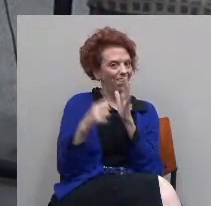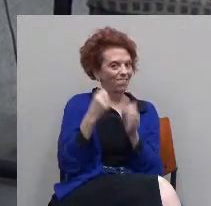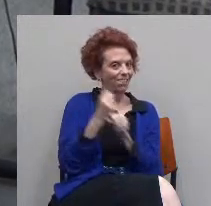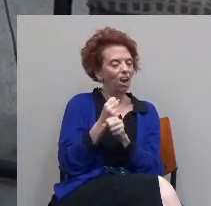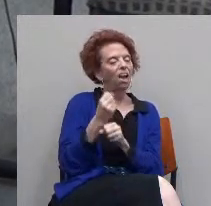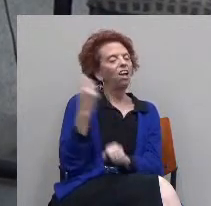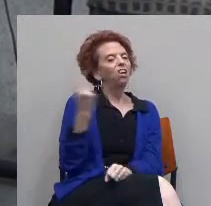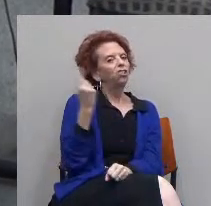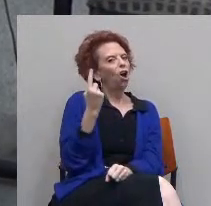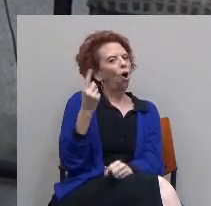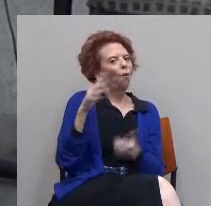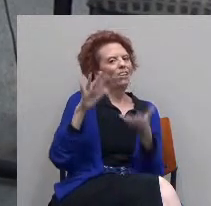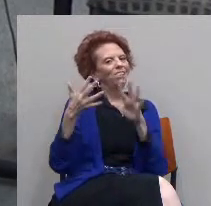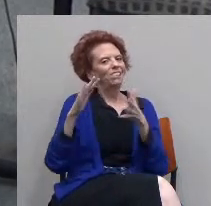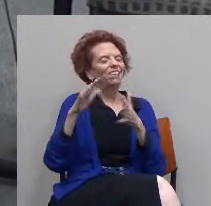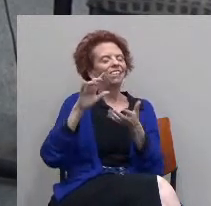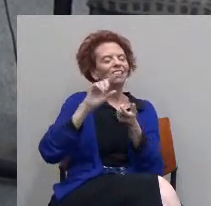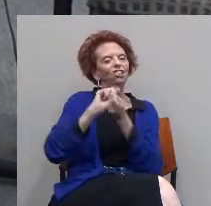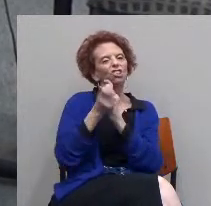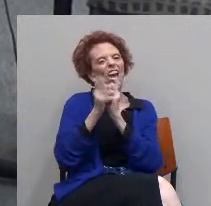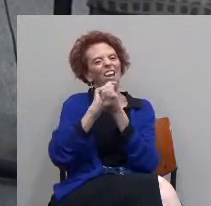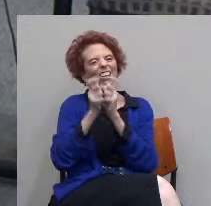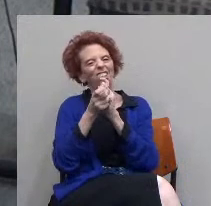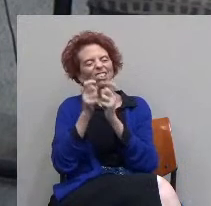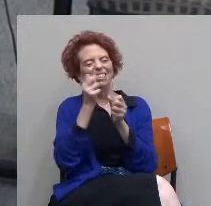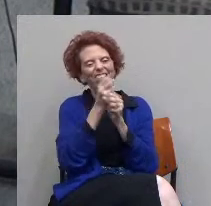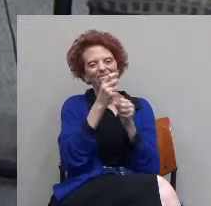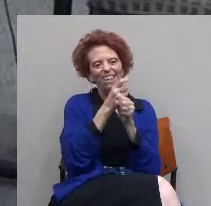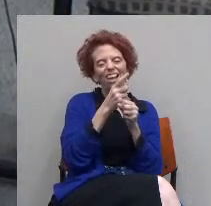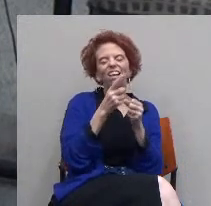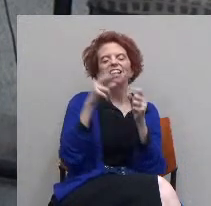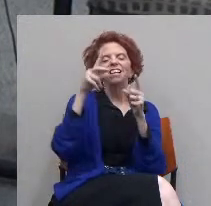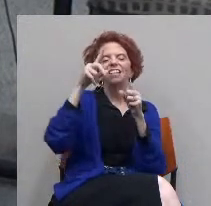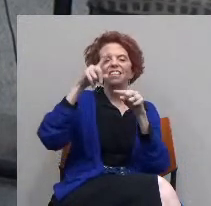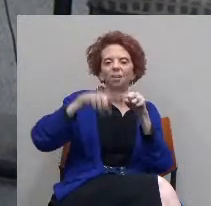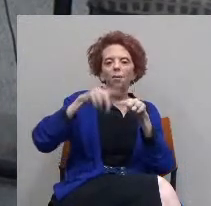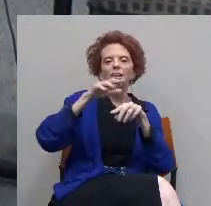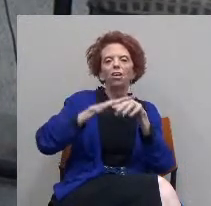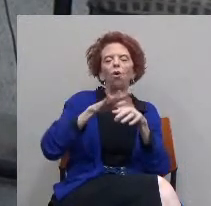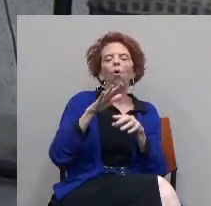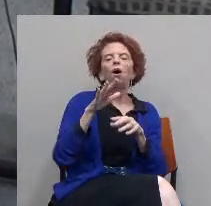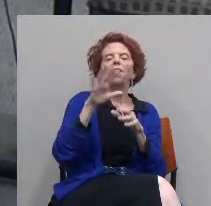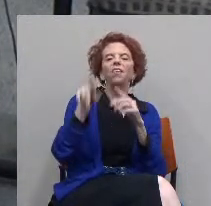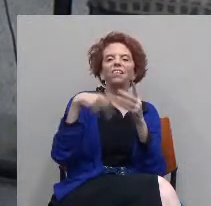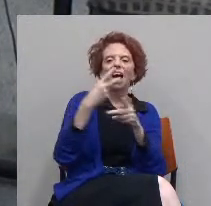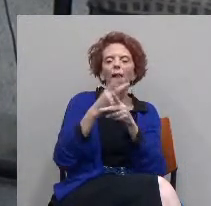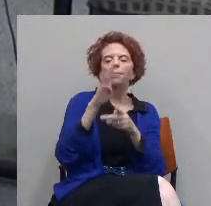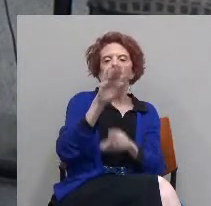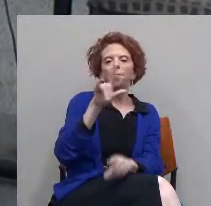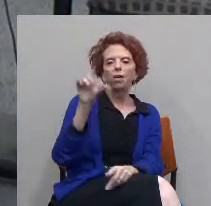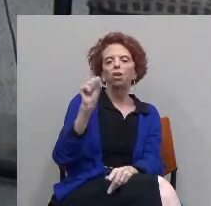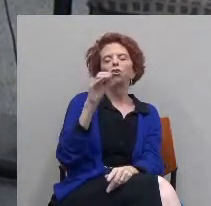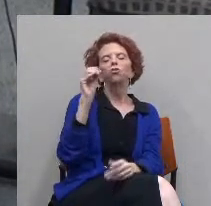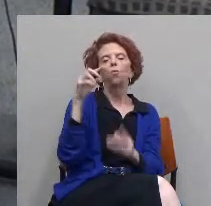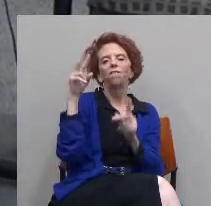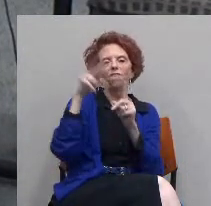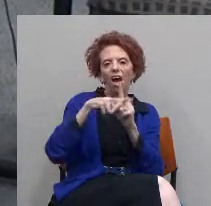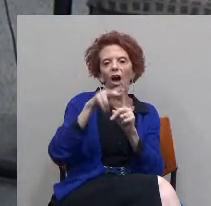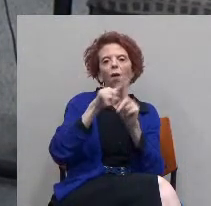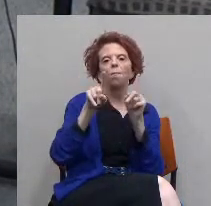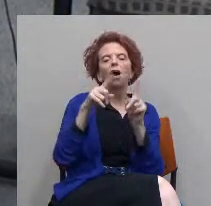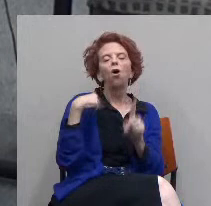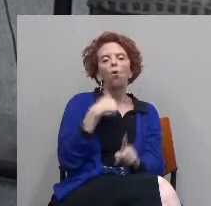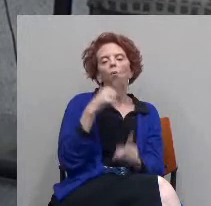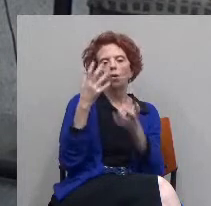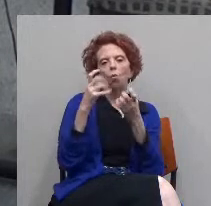tricky each year, kind of changes a little bit depending on the length of filing and the types of bills that we have to bring. But we always go to